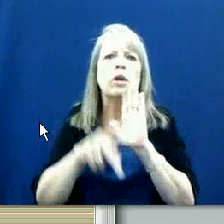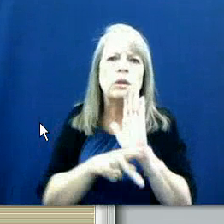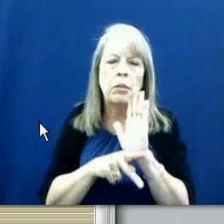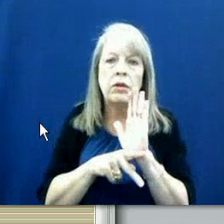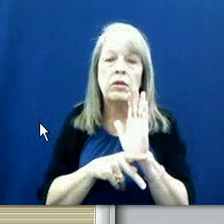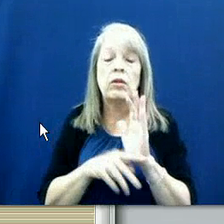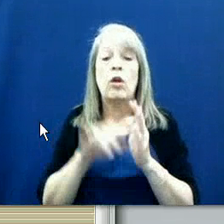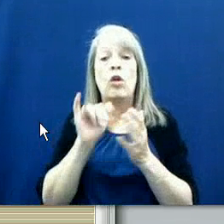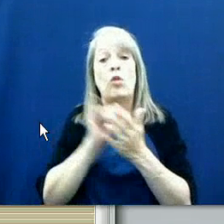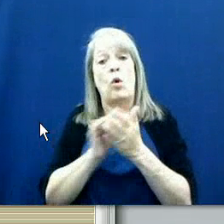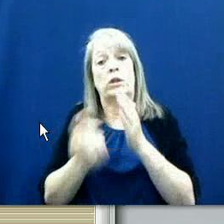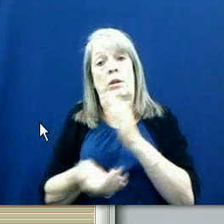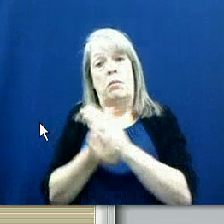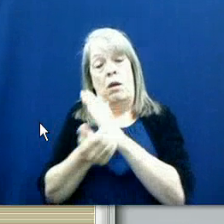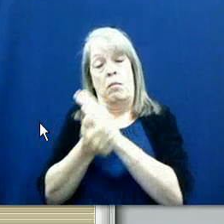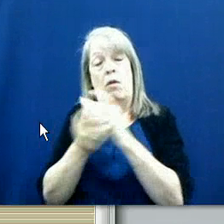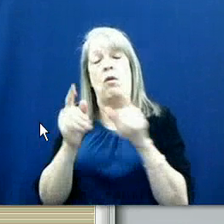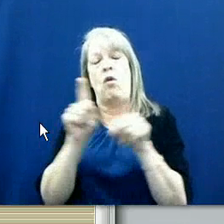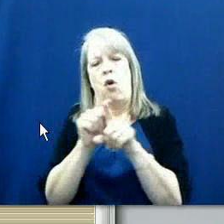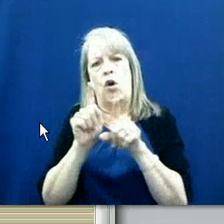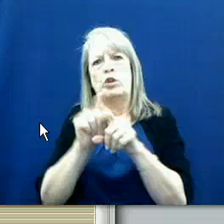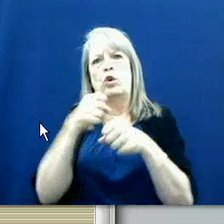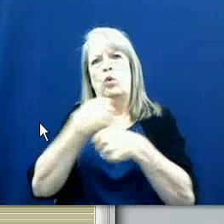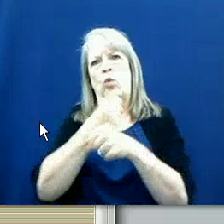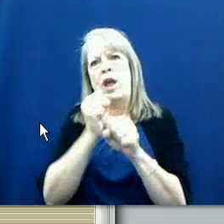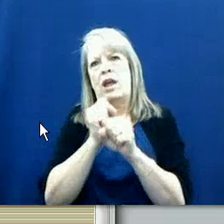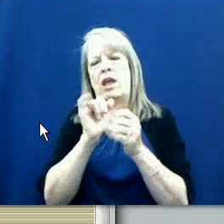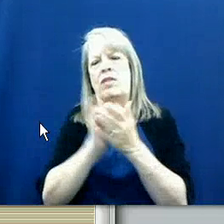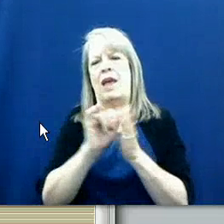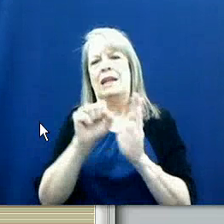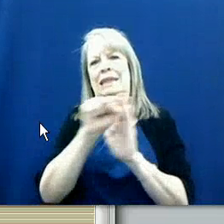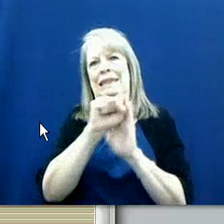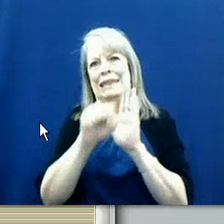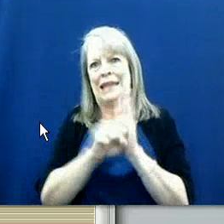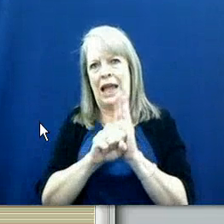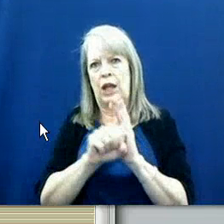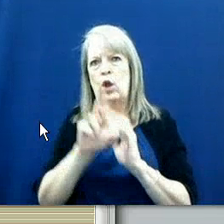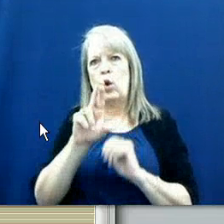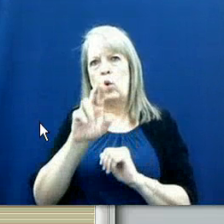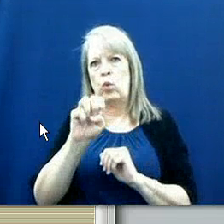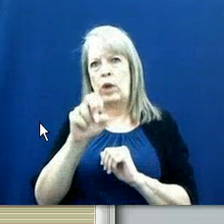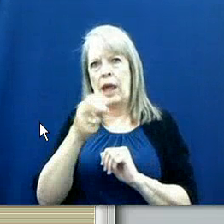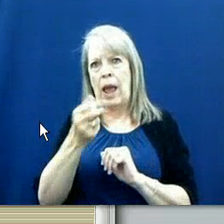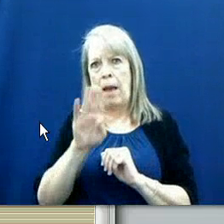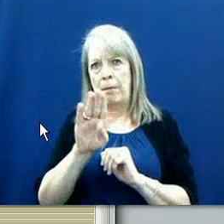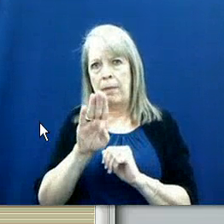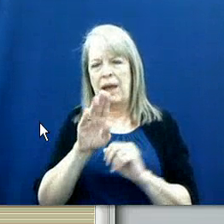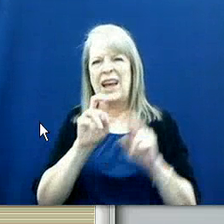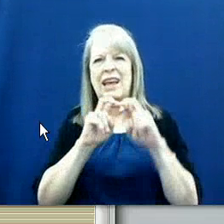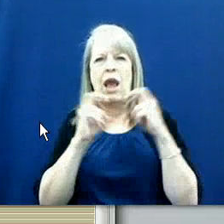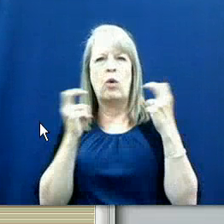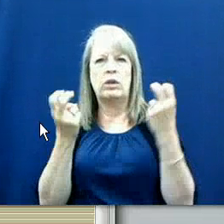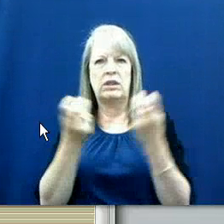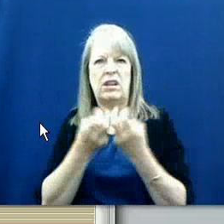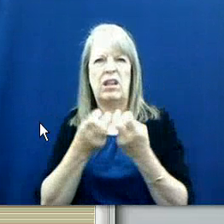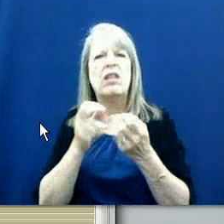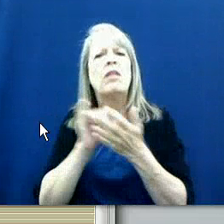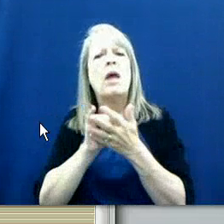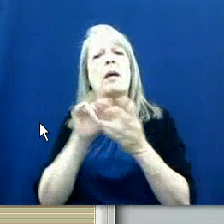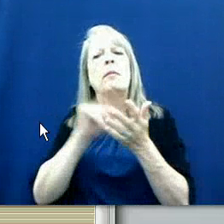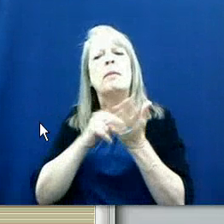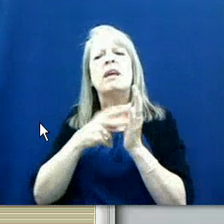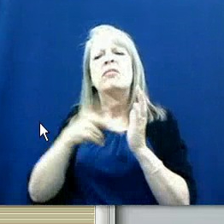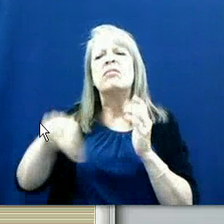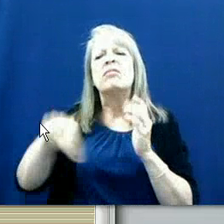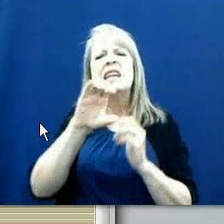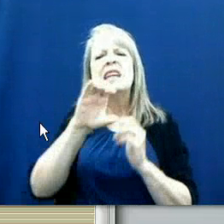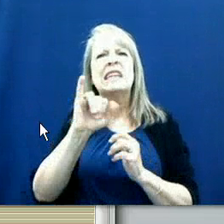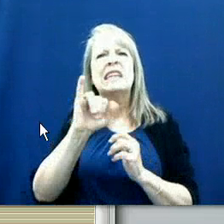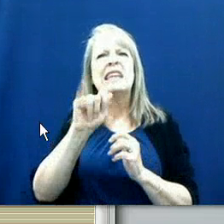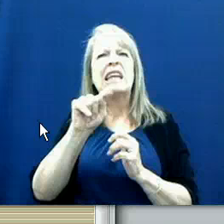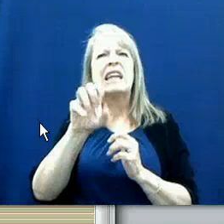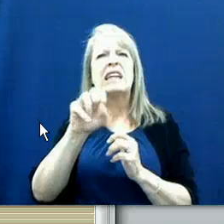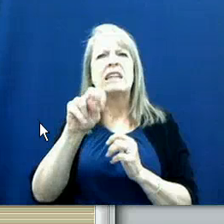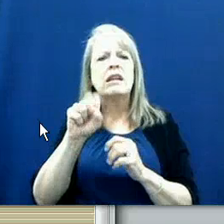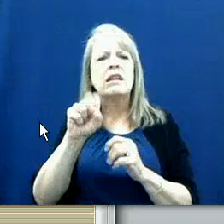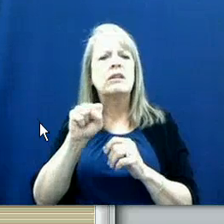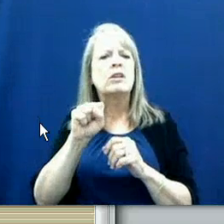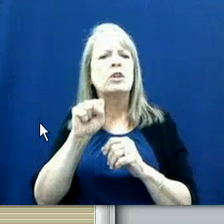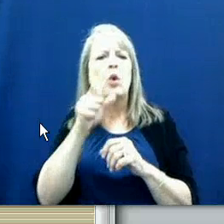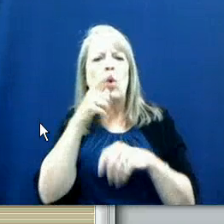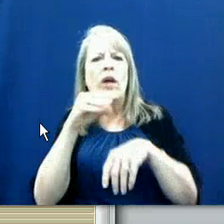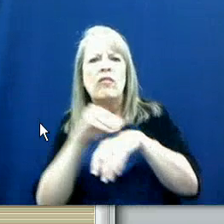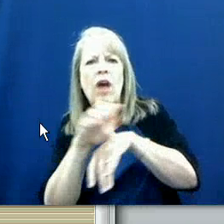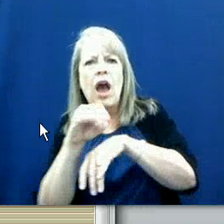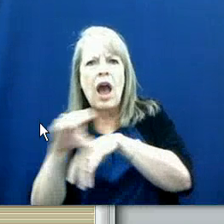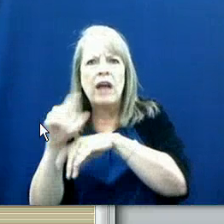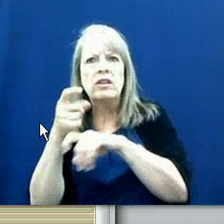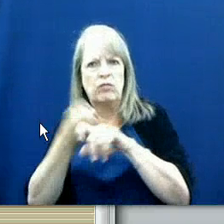These amendments also created the state rehabilitation councils, which are citizens' advisory councils in each state